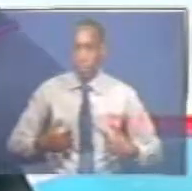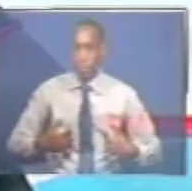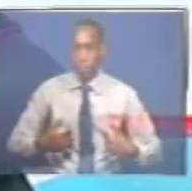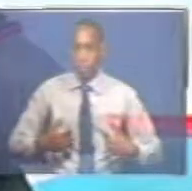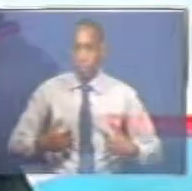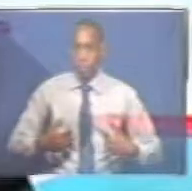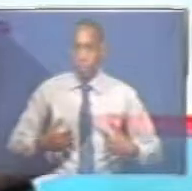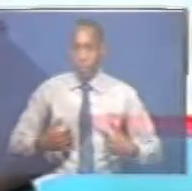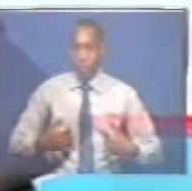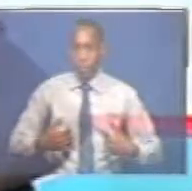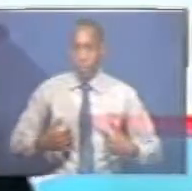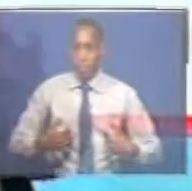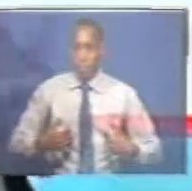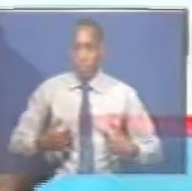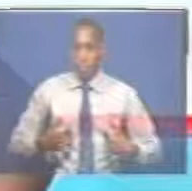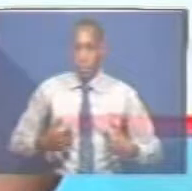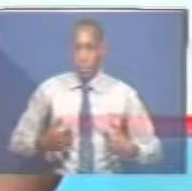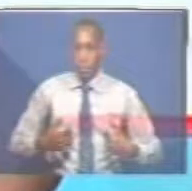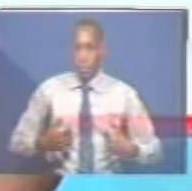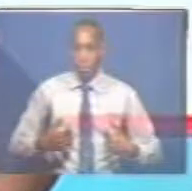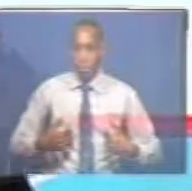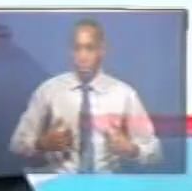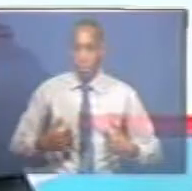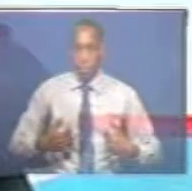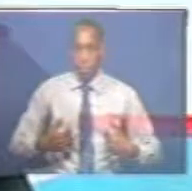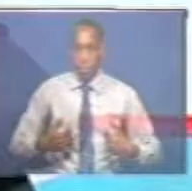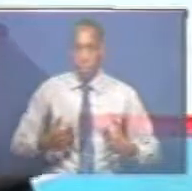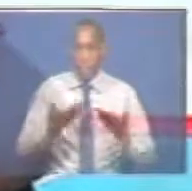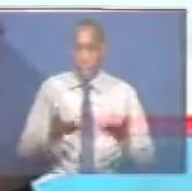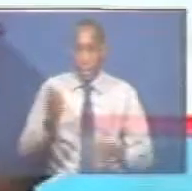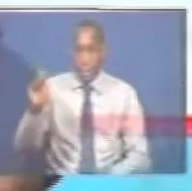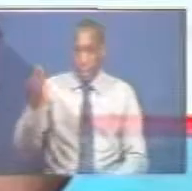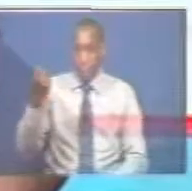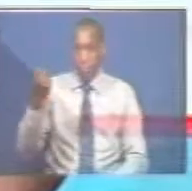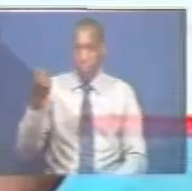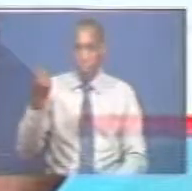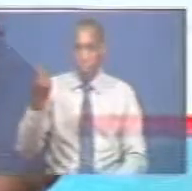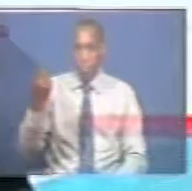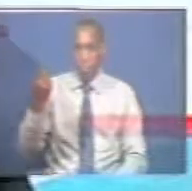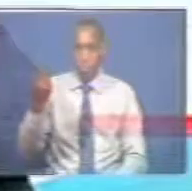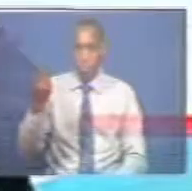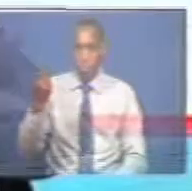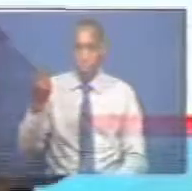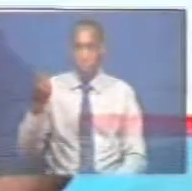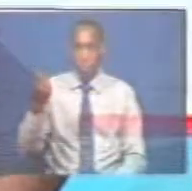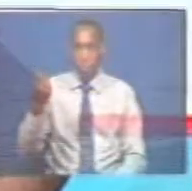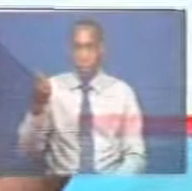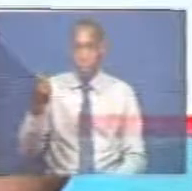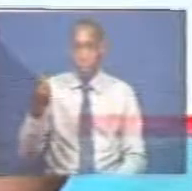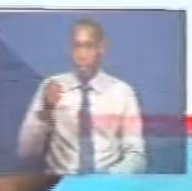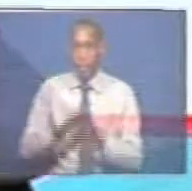fan feel that, yes. At least as an organizer. So in Kenya, that is an international club doing that. In Kenya, do we have royalty